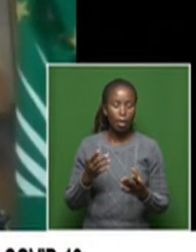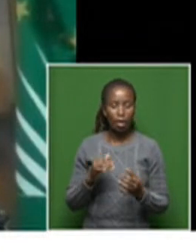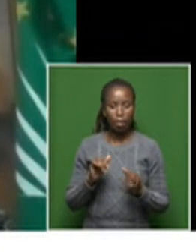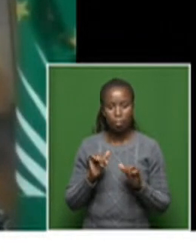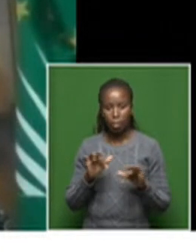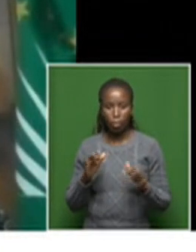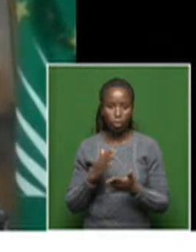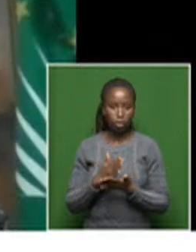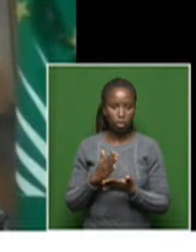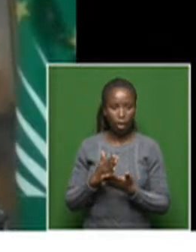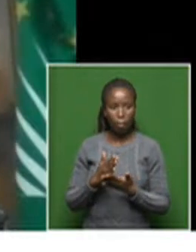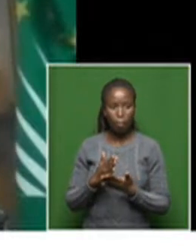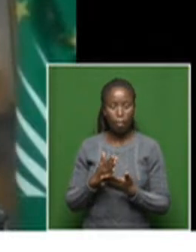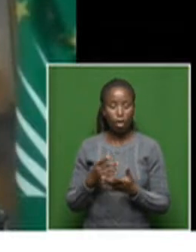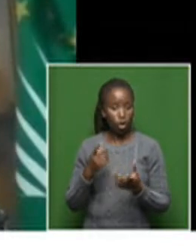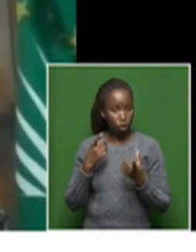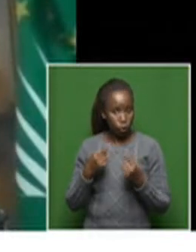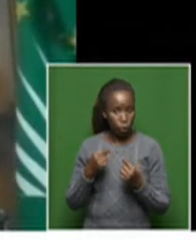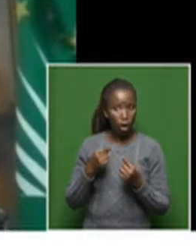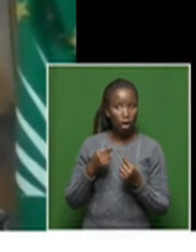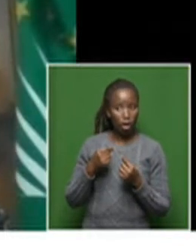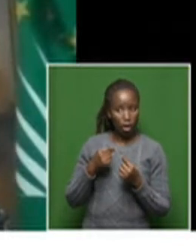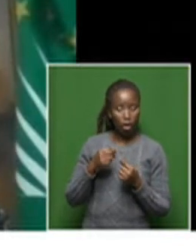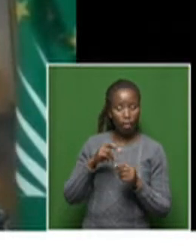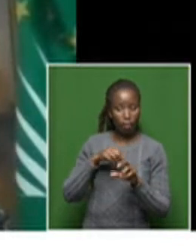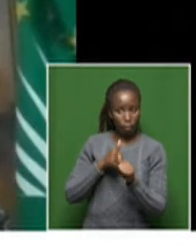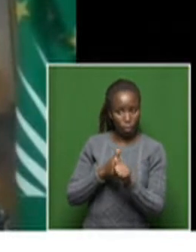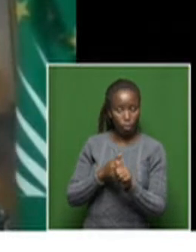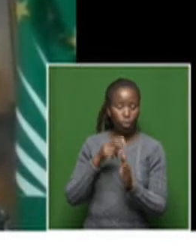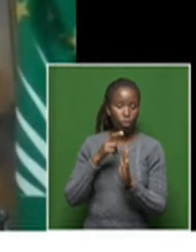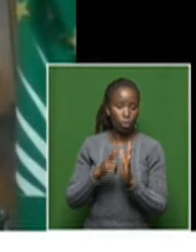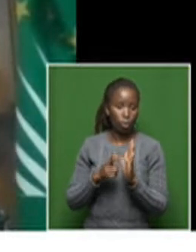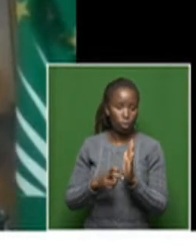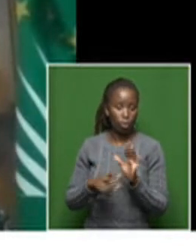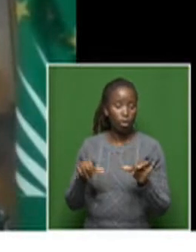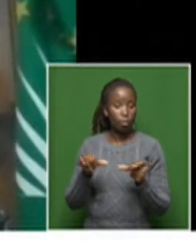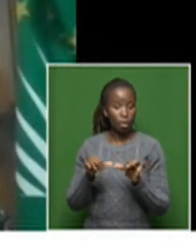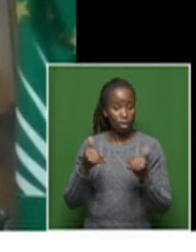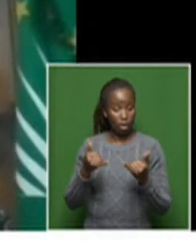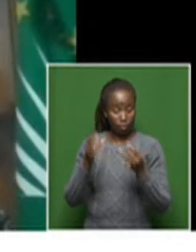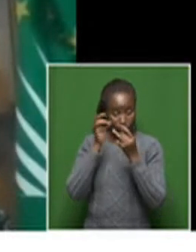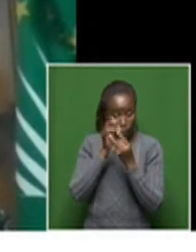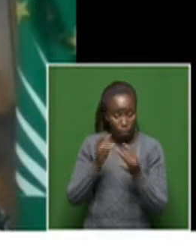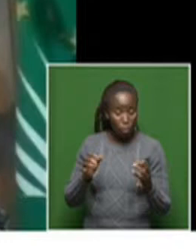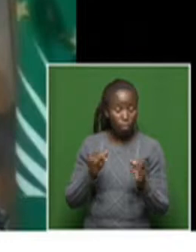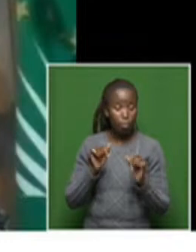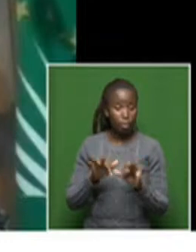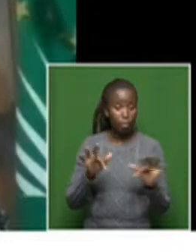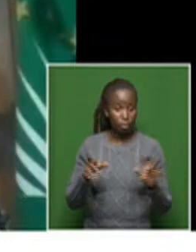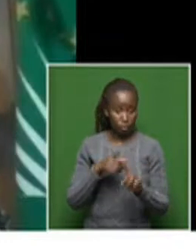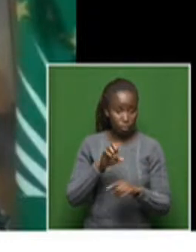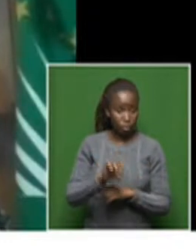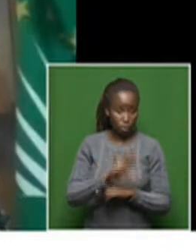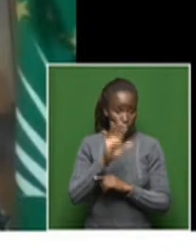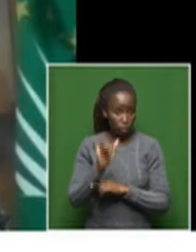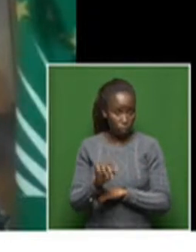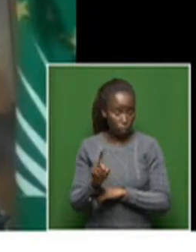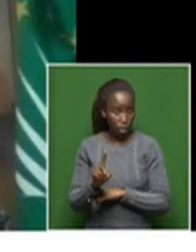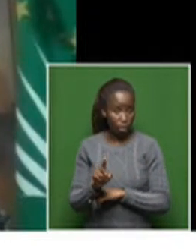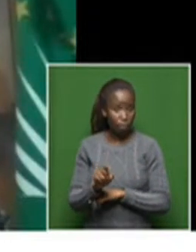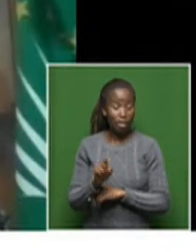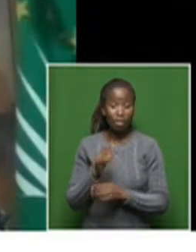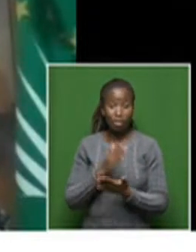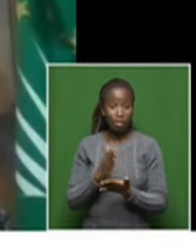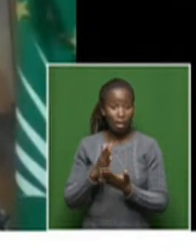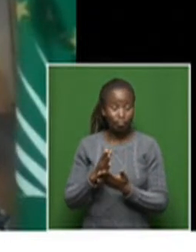to a message like we've seen previously. Now, the message that I'm sending to South Africans, especially those that, for example, are not